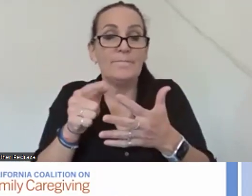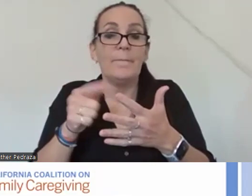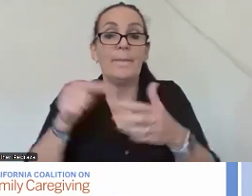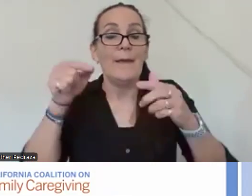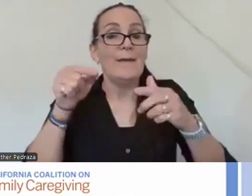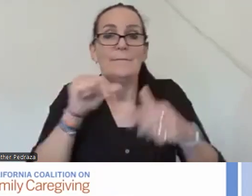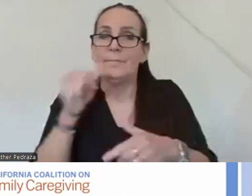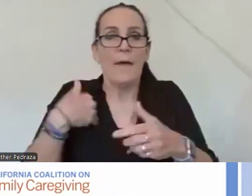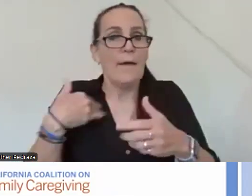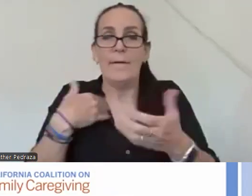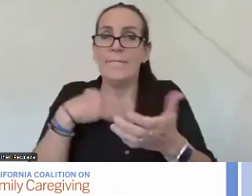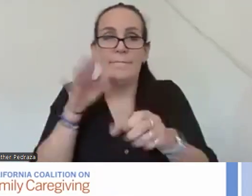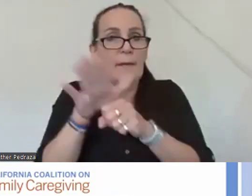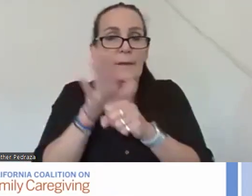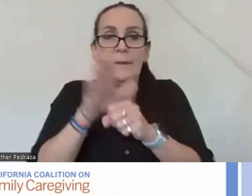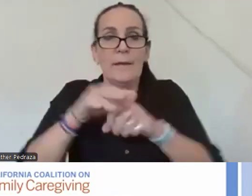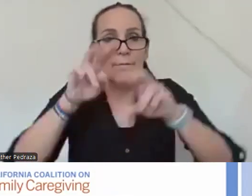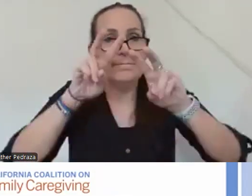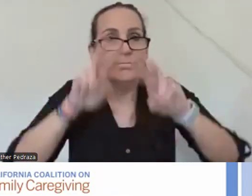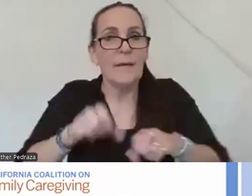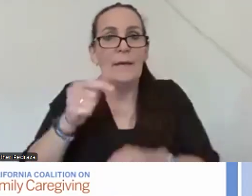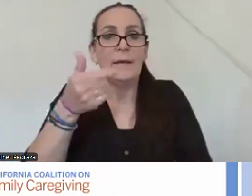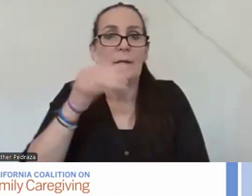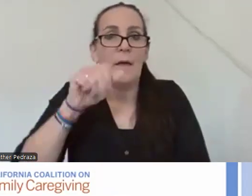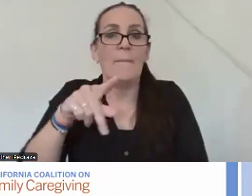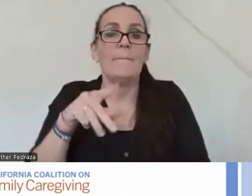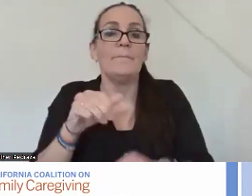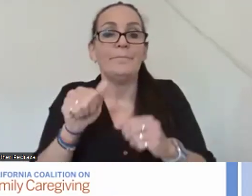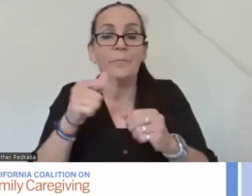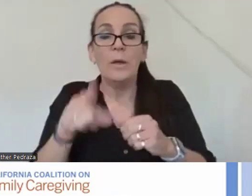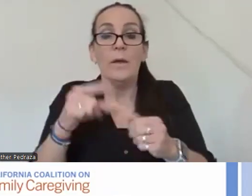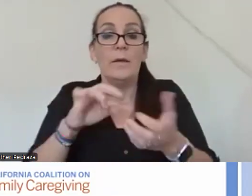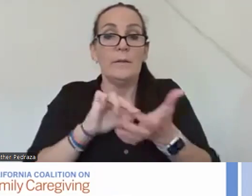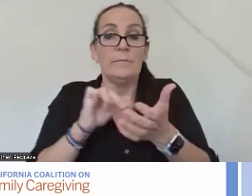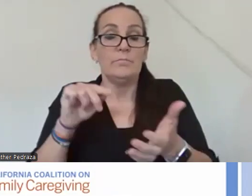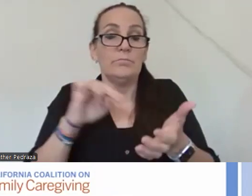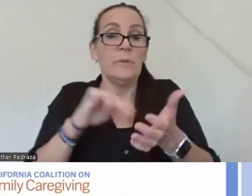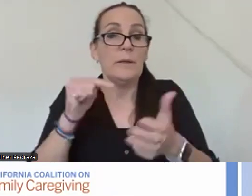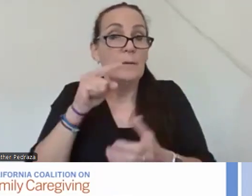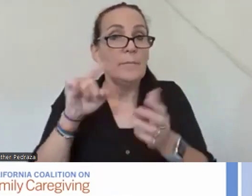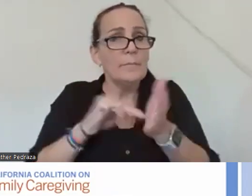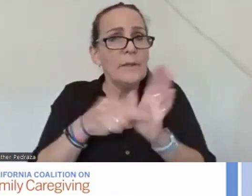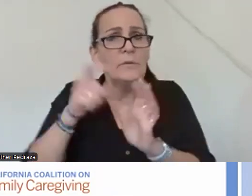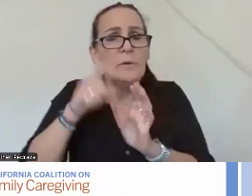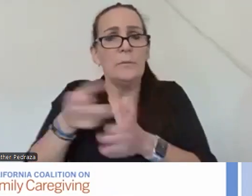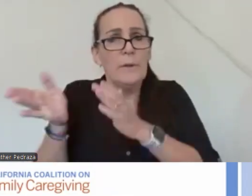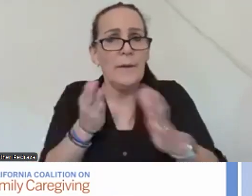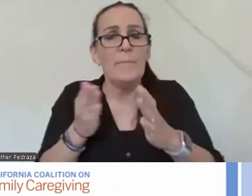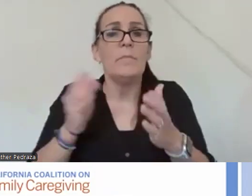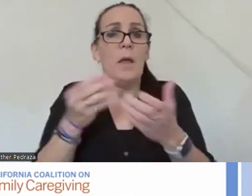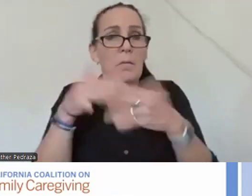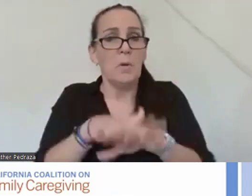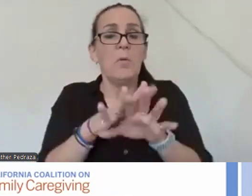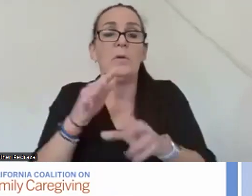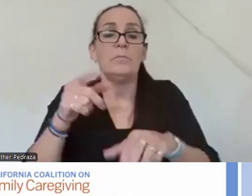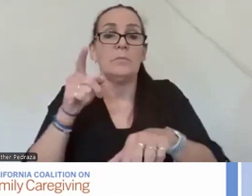gap analysis, there's little or no concrete connection between the plan to integrate home and community-based services and long-term